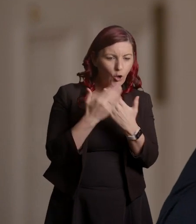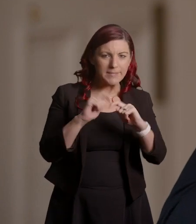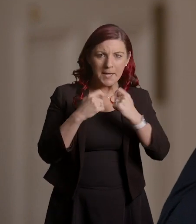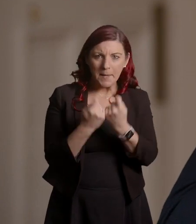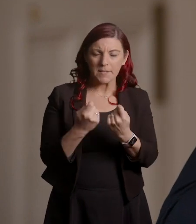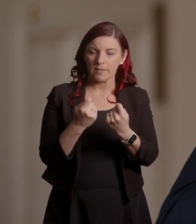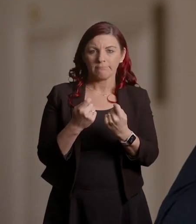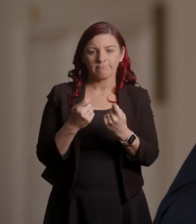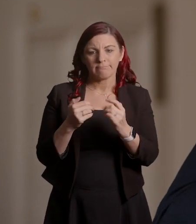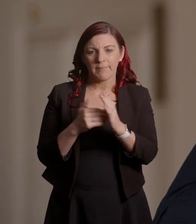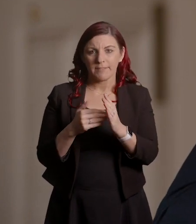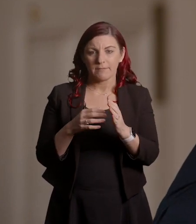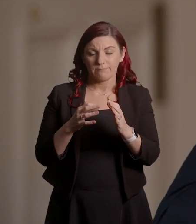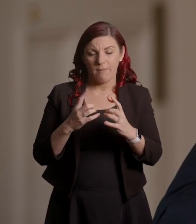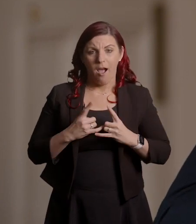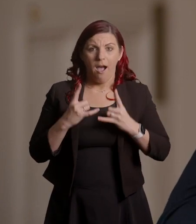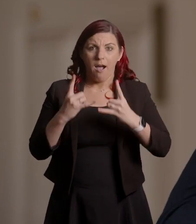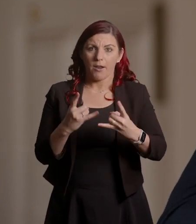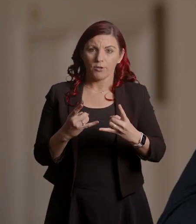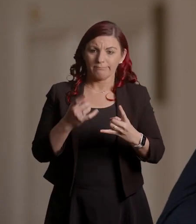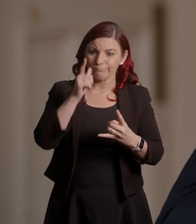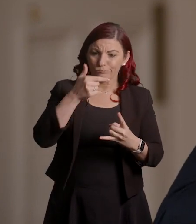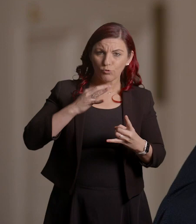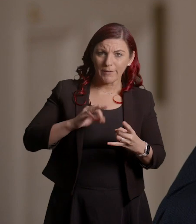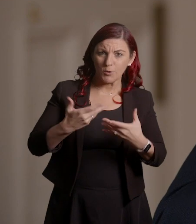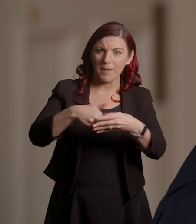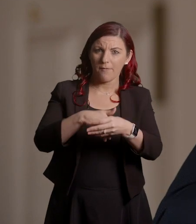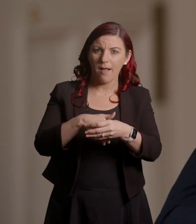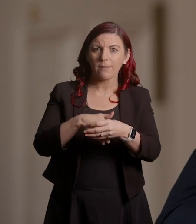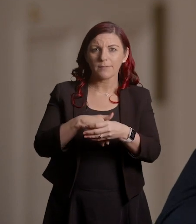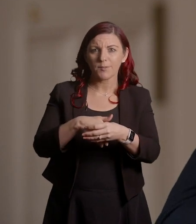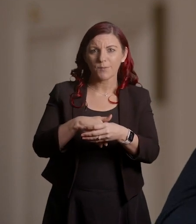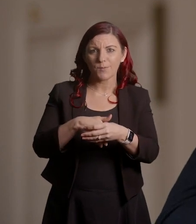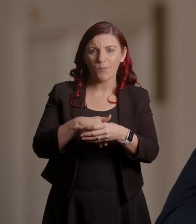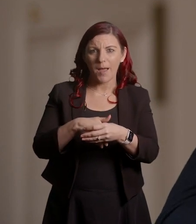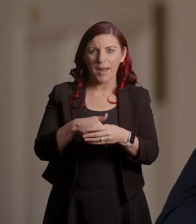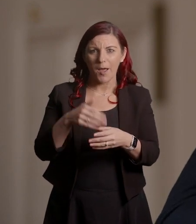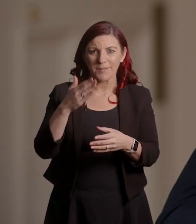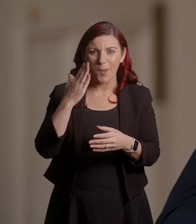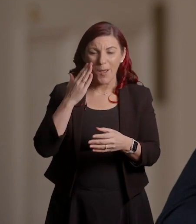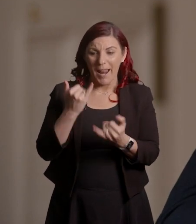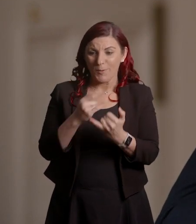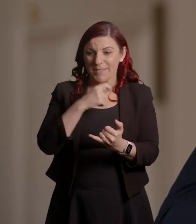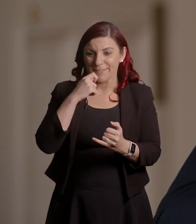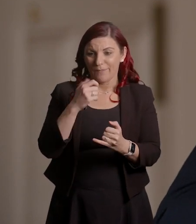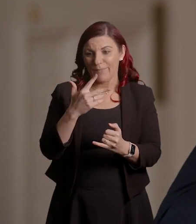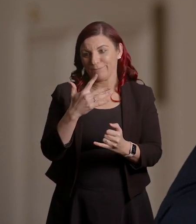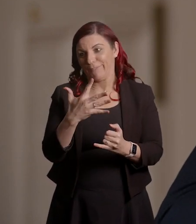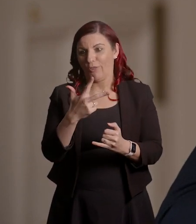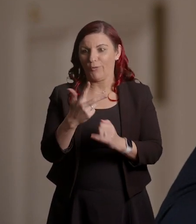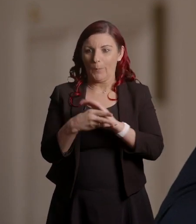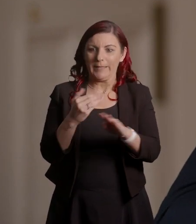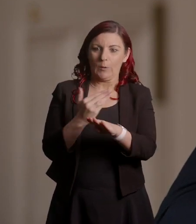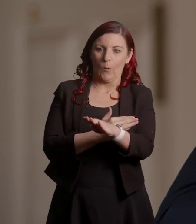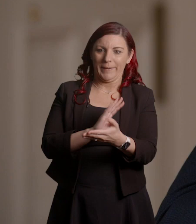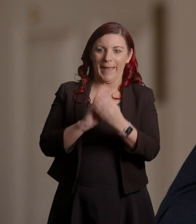was I always felt it was a privilege, and felt the same 53 weeks ago or whatever it